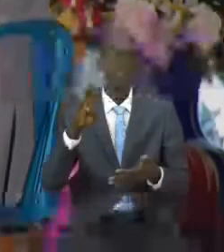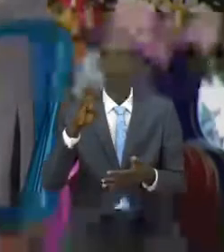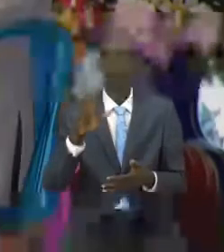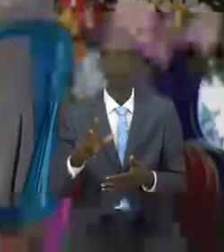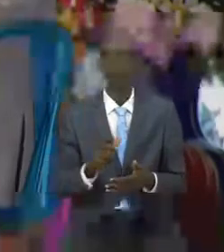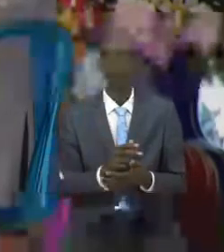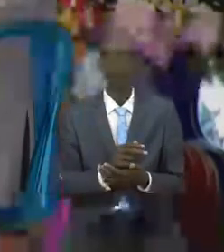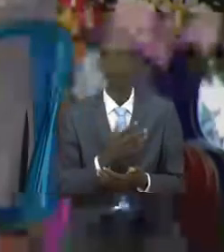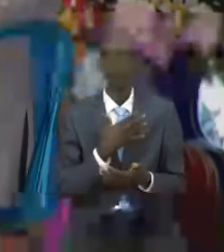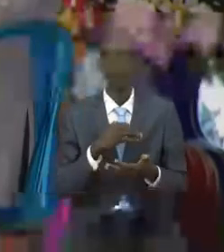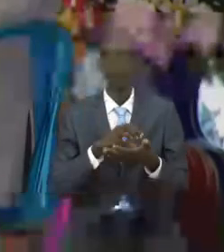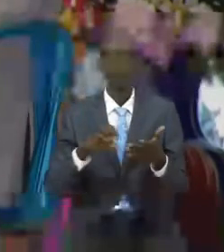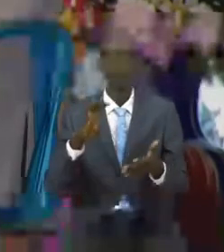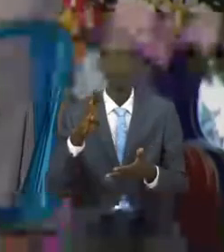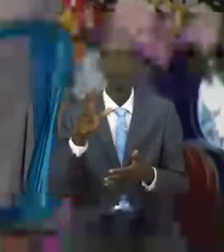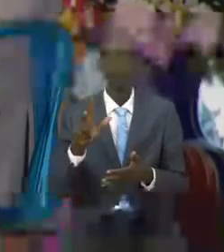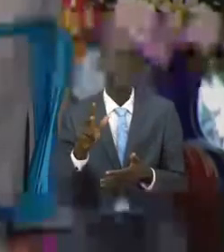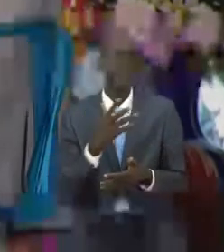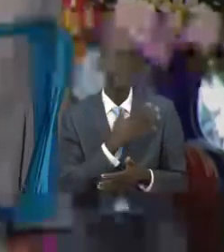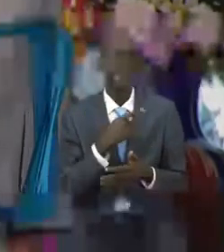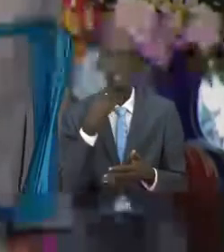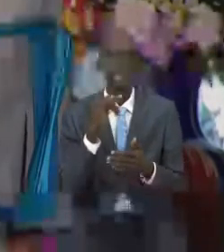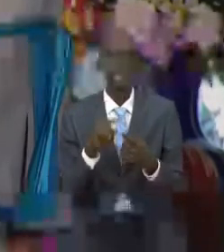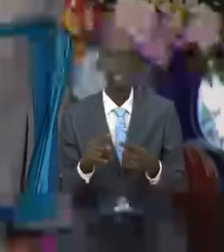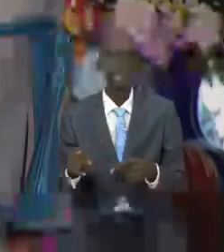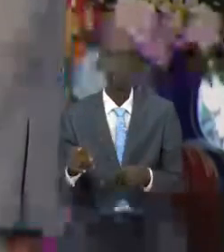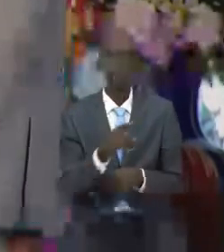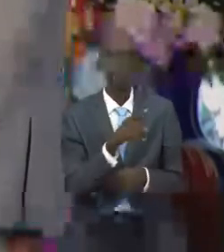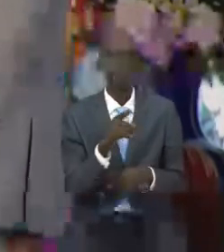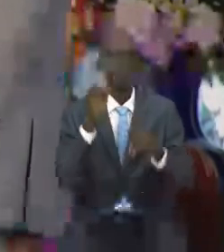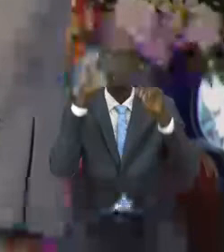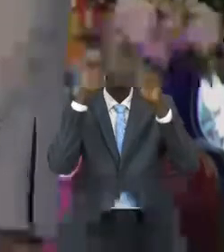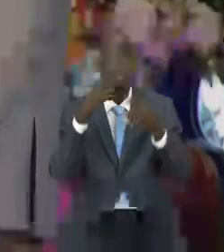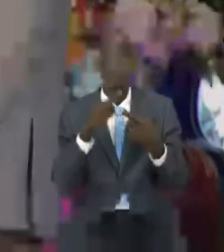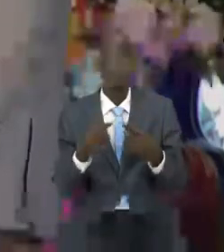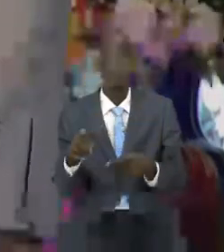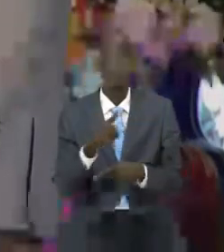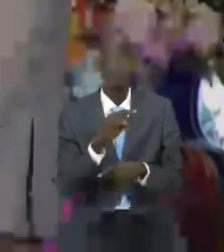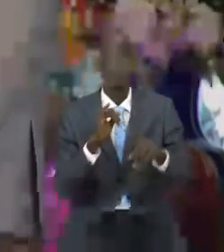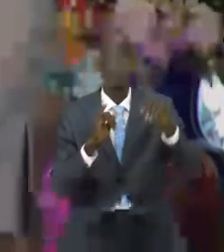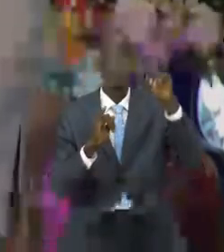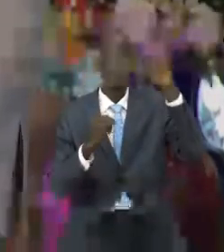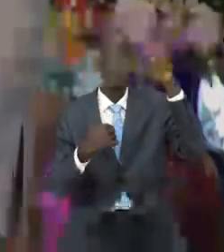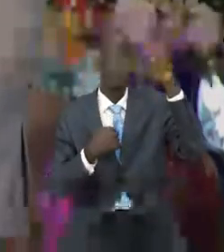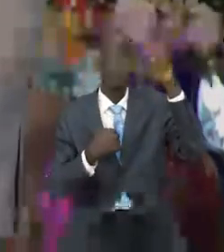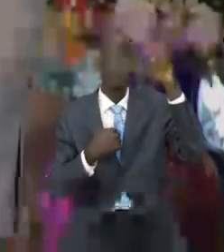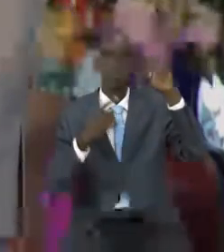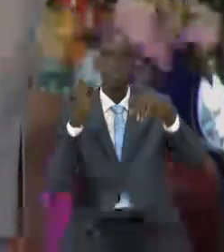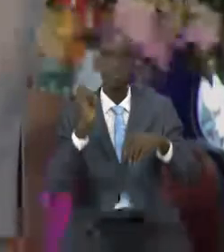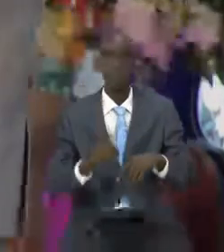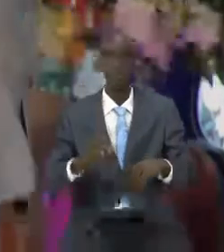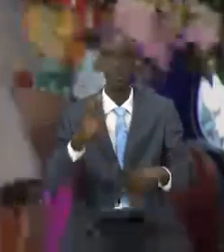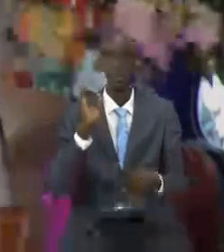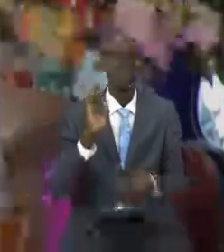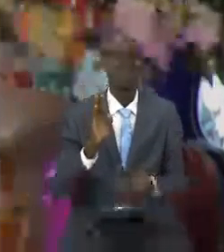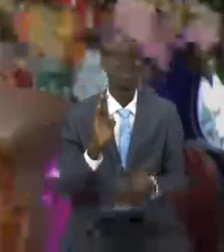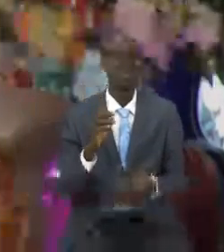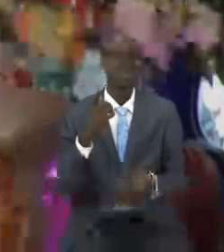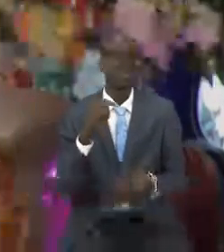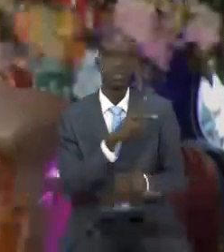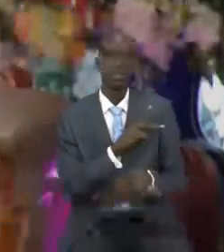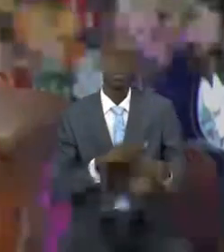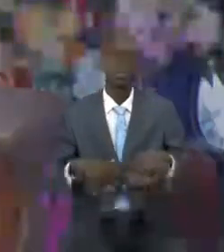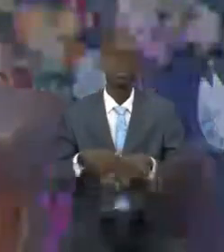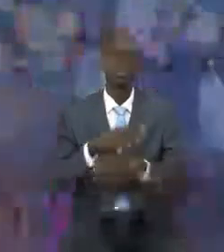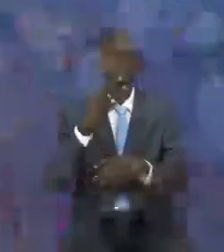verse 43 says, and he said unto them, I must preach the kingdom of